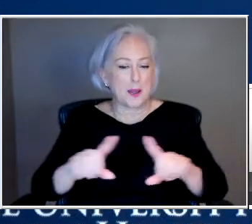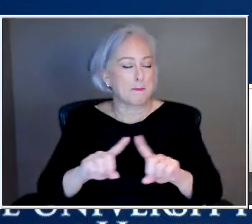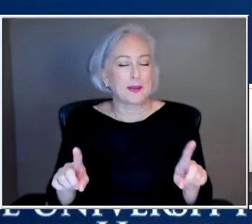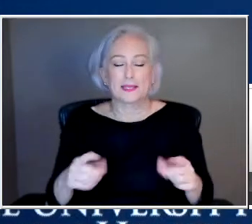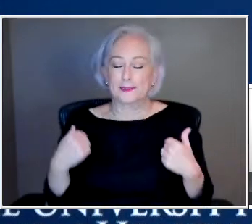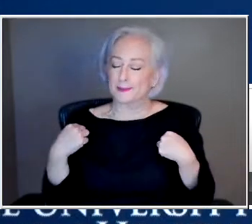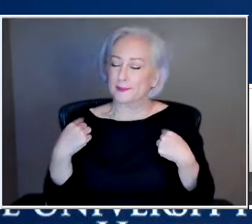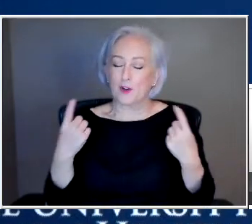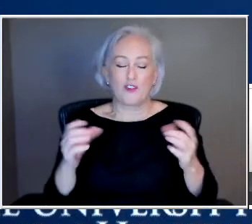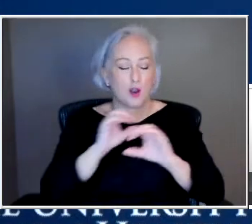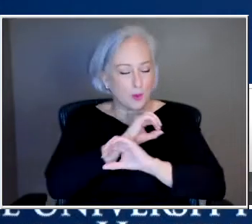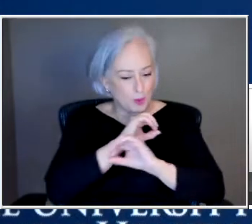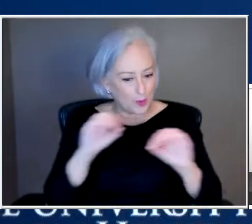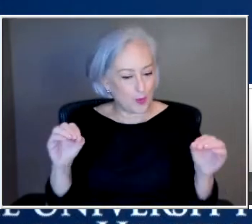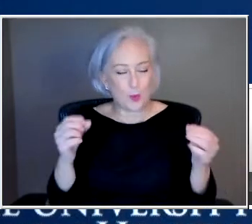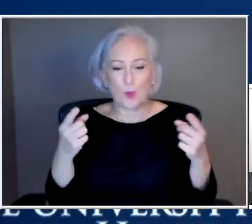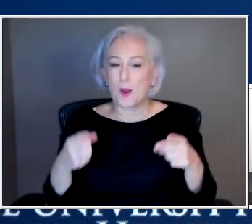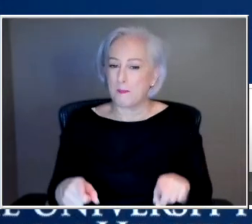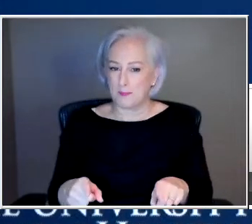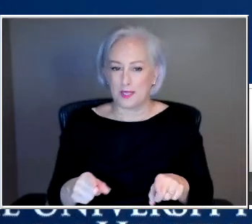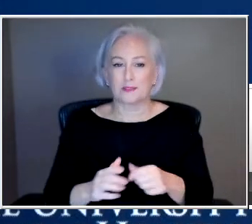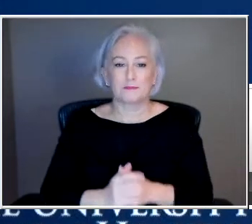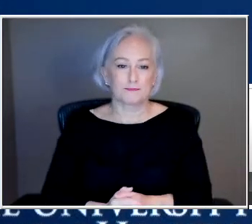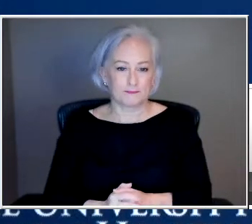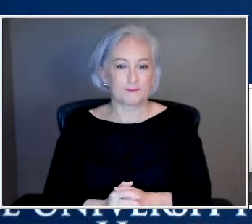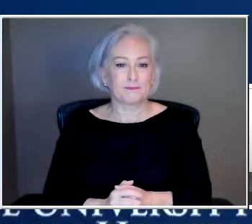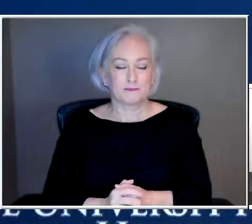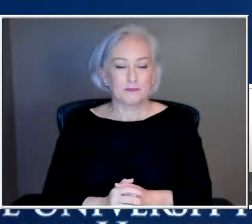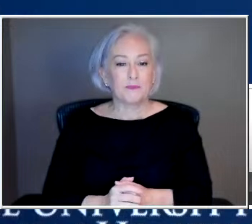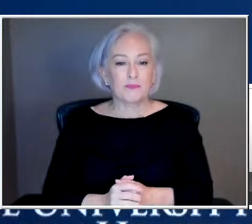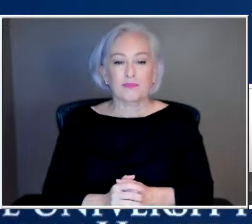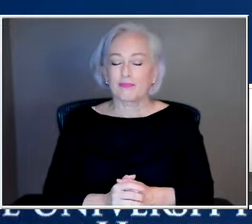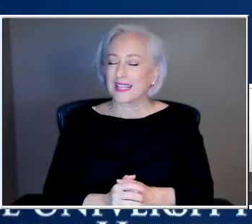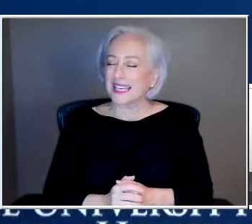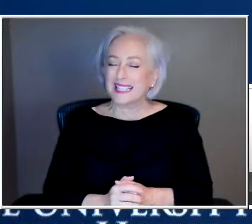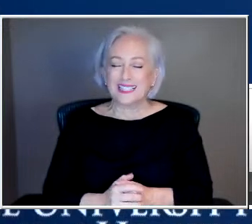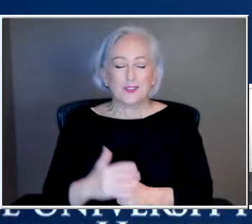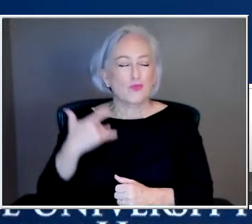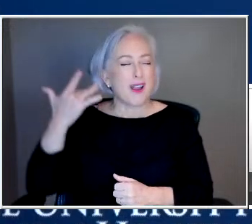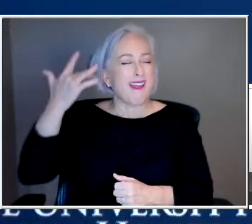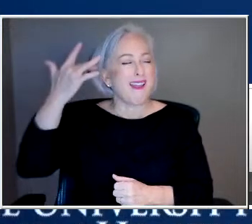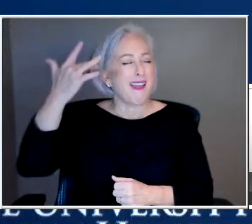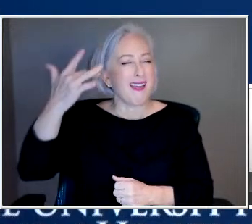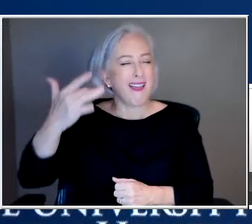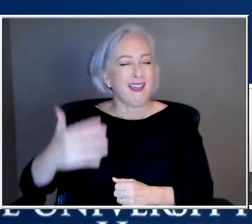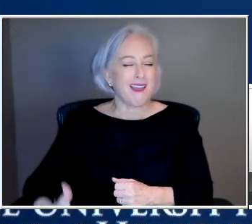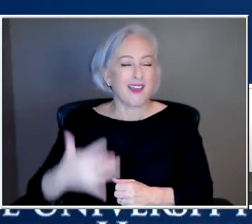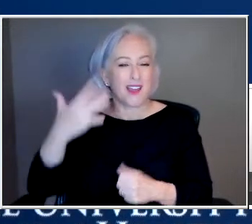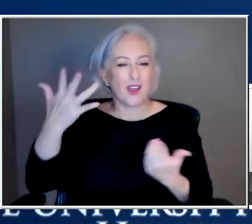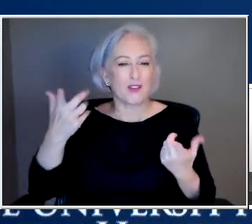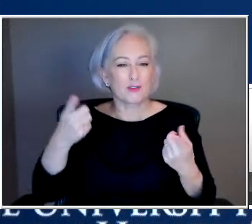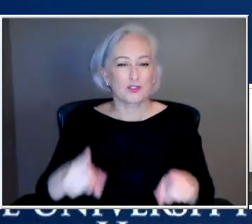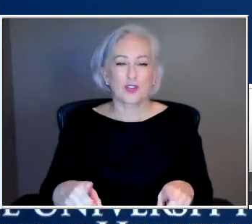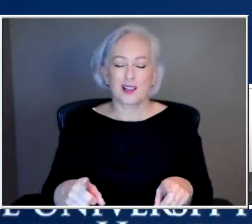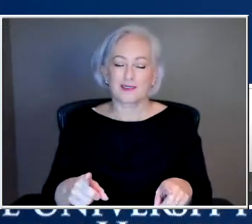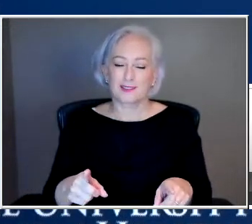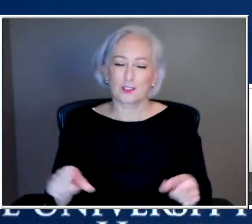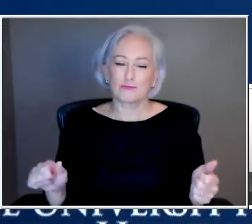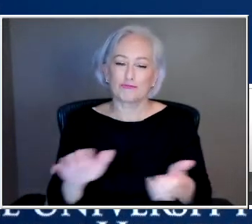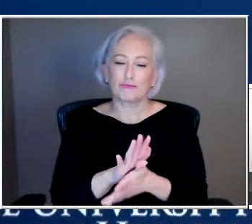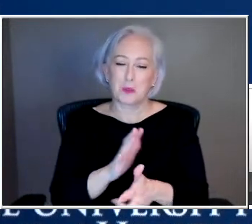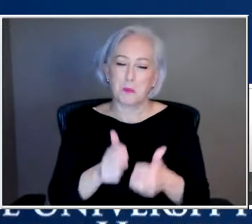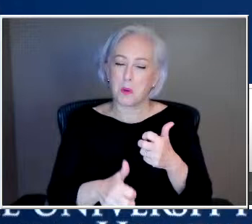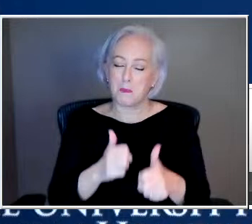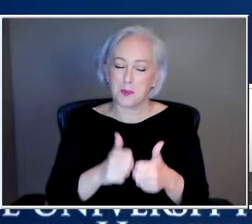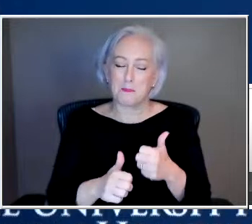human-to-human spread. Again, it's extremely unlikely that it's going to cause any significant problems. This